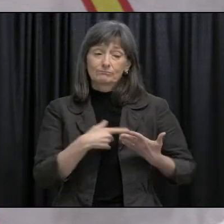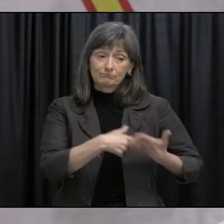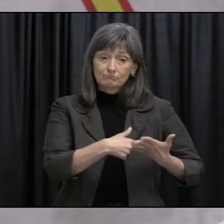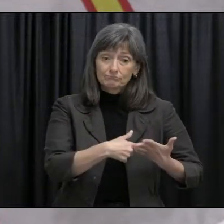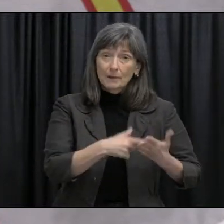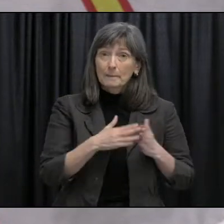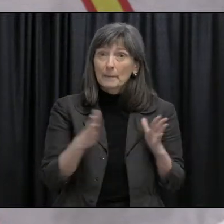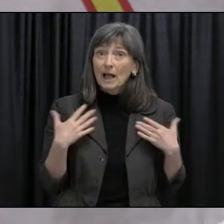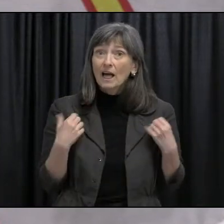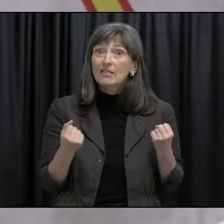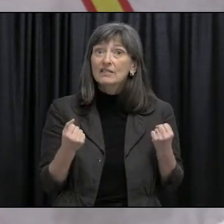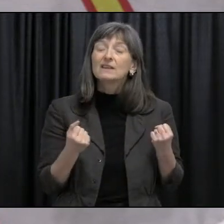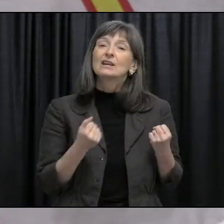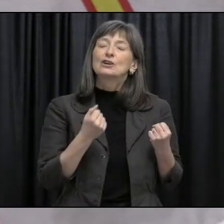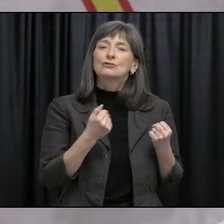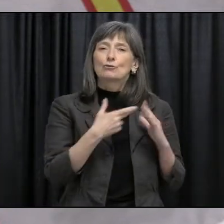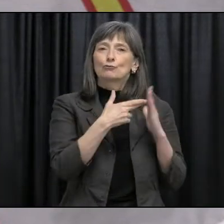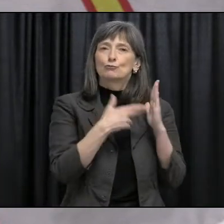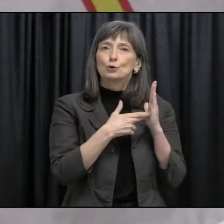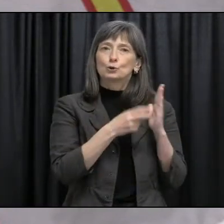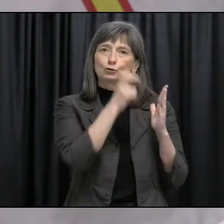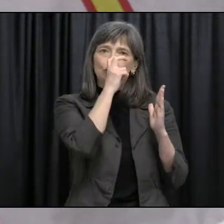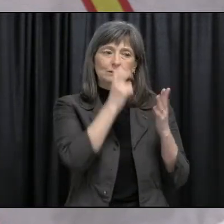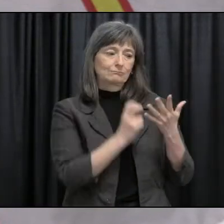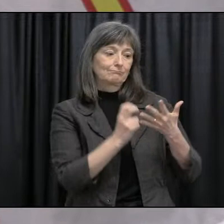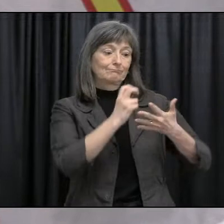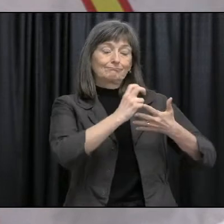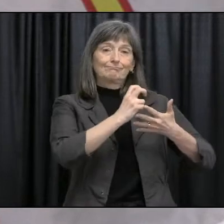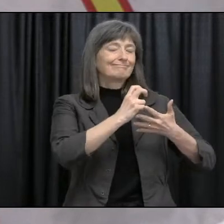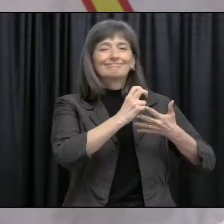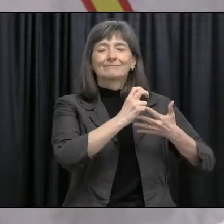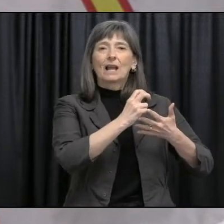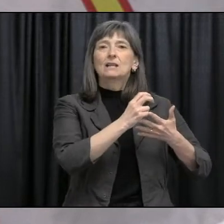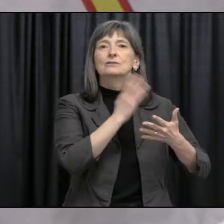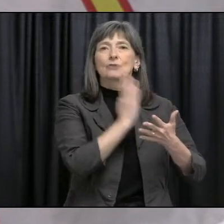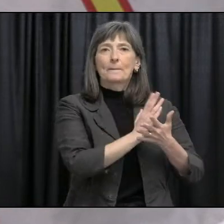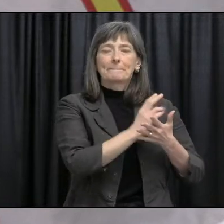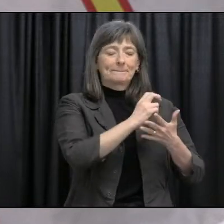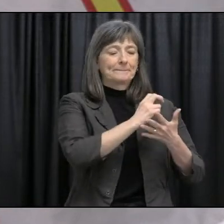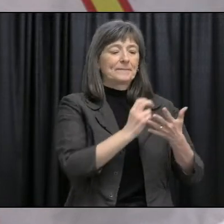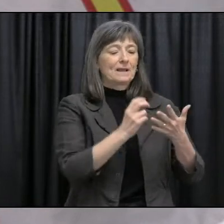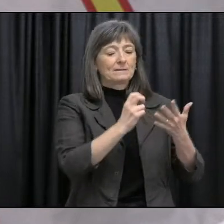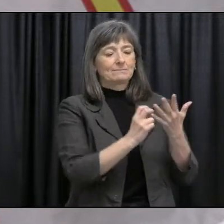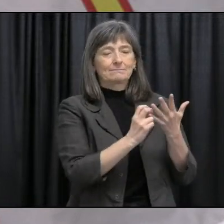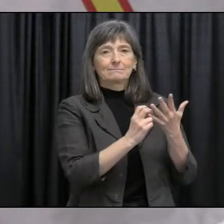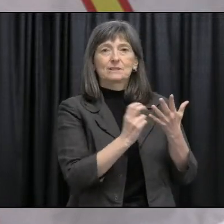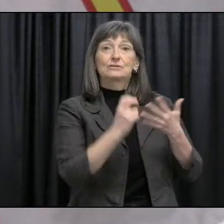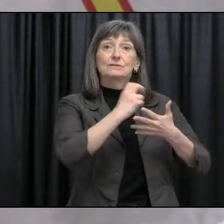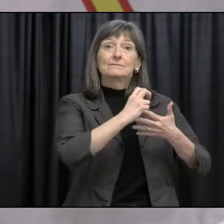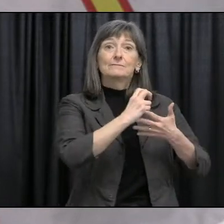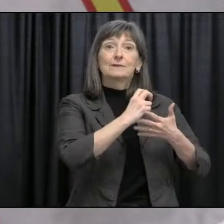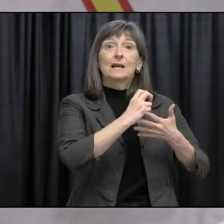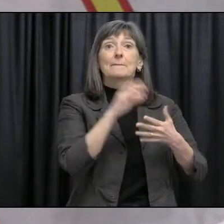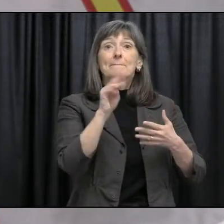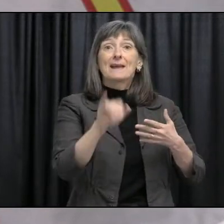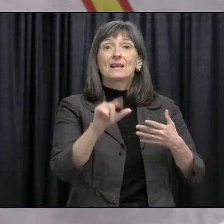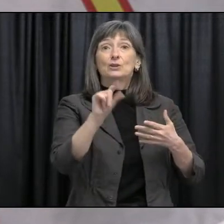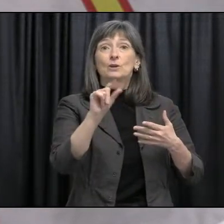orders applying to these communities, and the region will return to Alert Level 2, effective Thursday, May 20th at 12:01